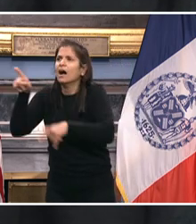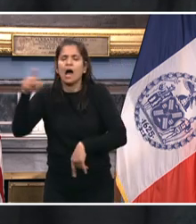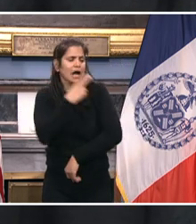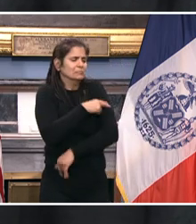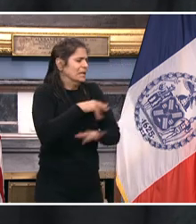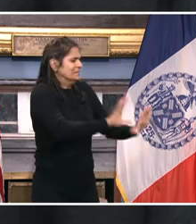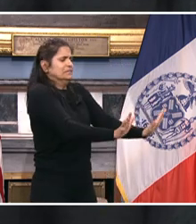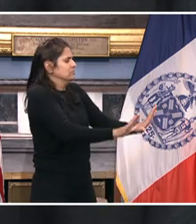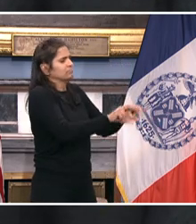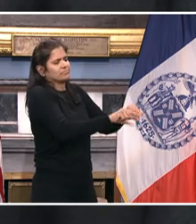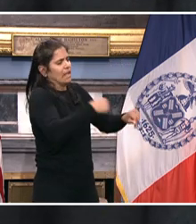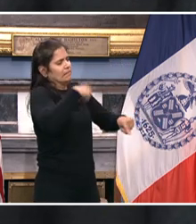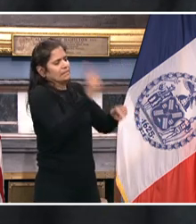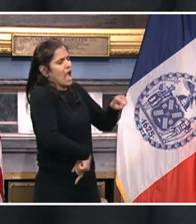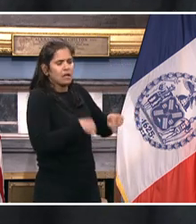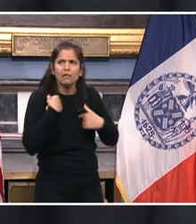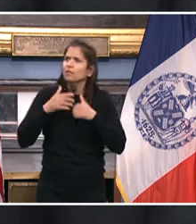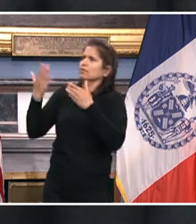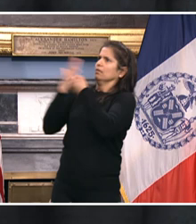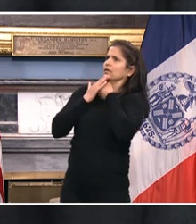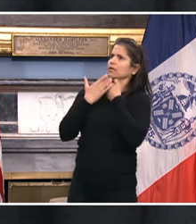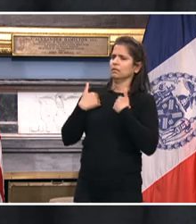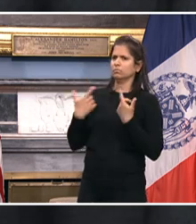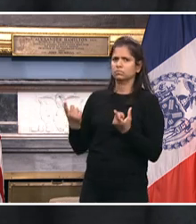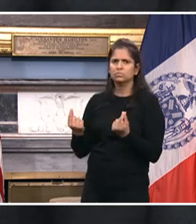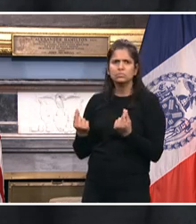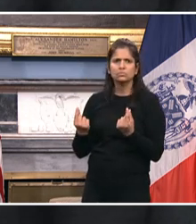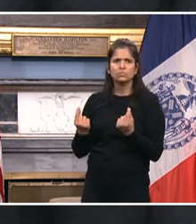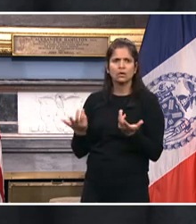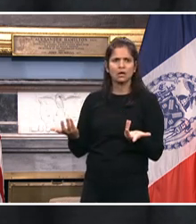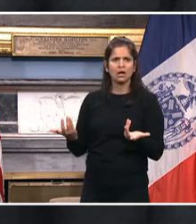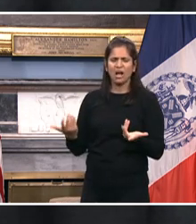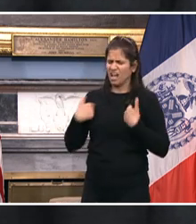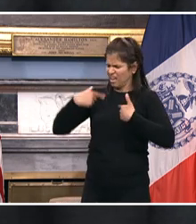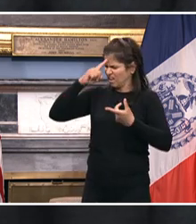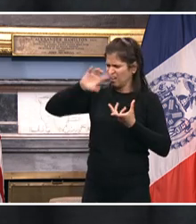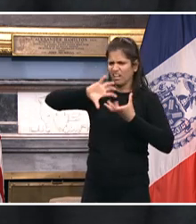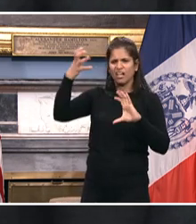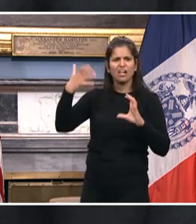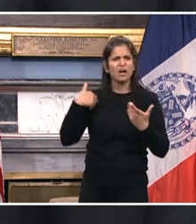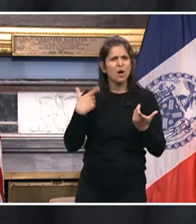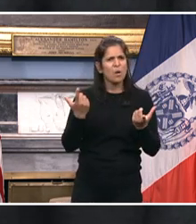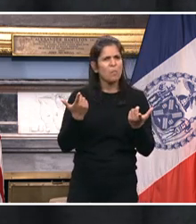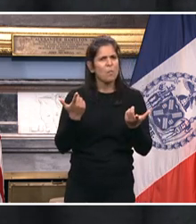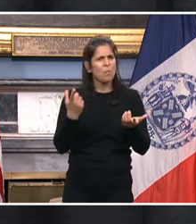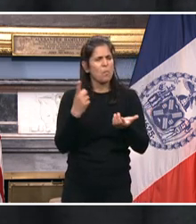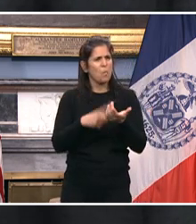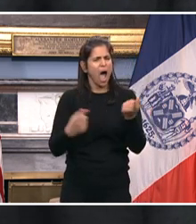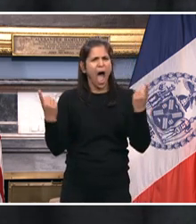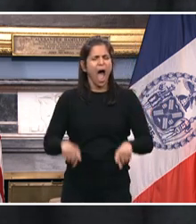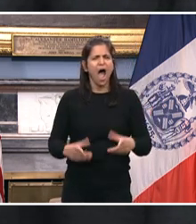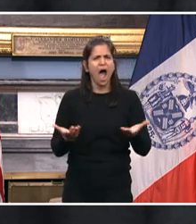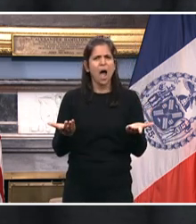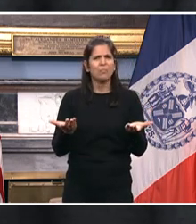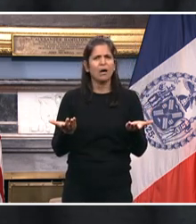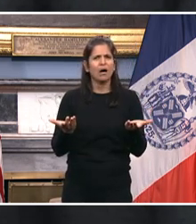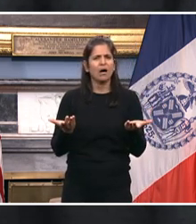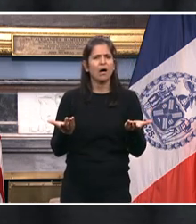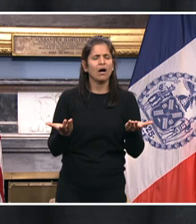is, but I want to hear you say the name. Listen, with all due respect to the council member, someone I actually appreciate and admire over years, but I was very